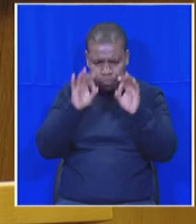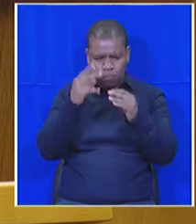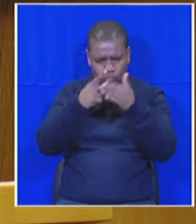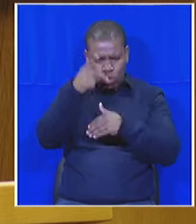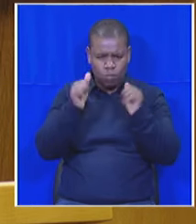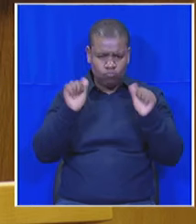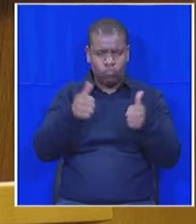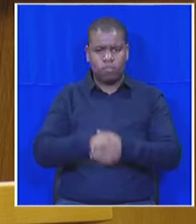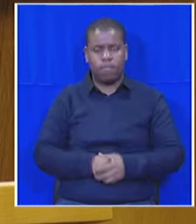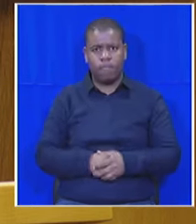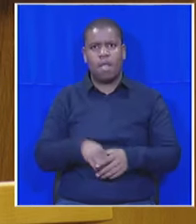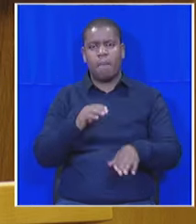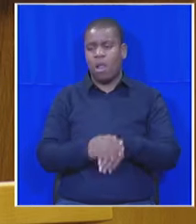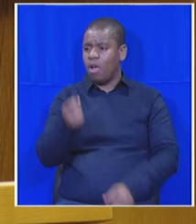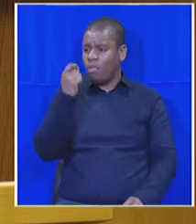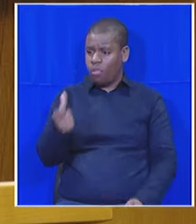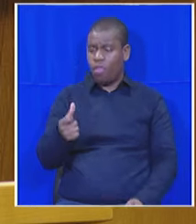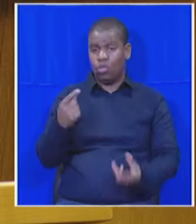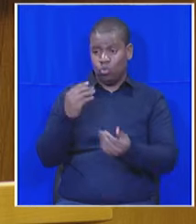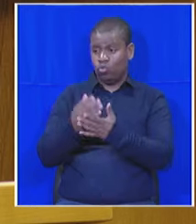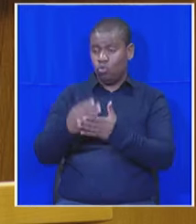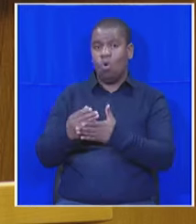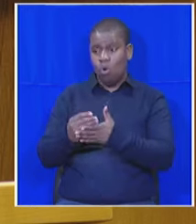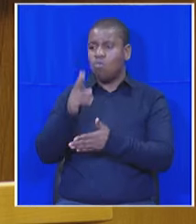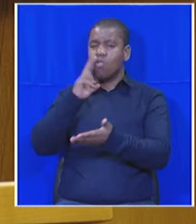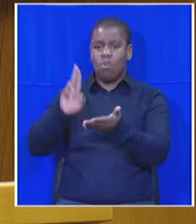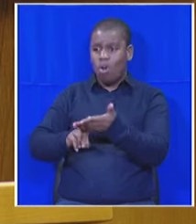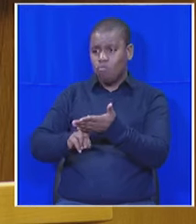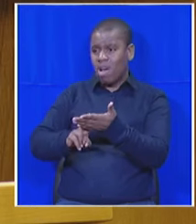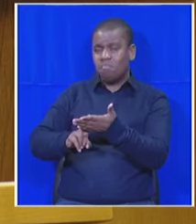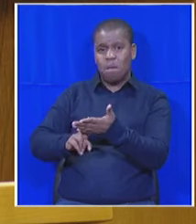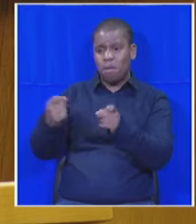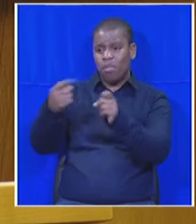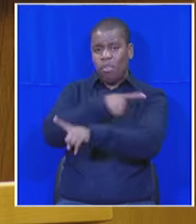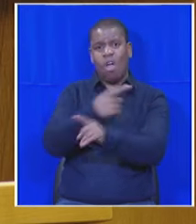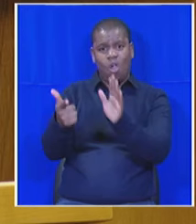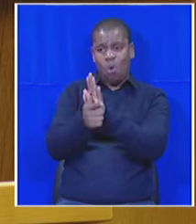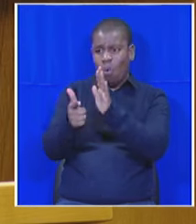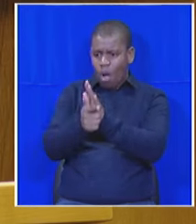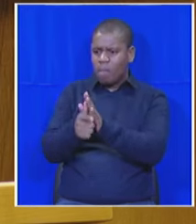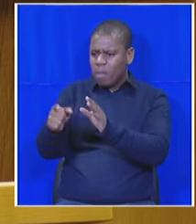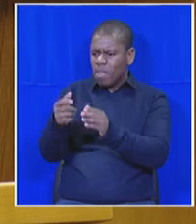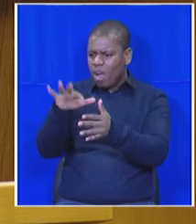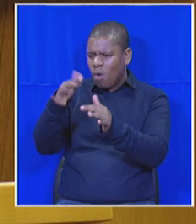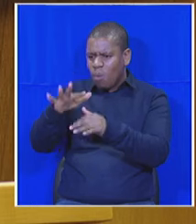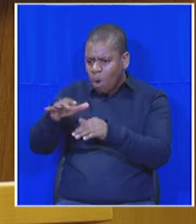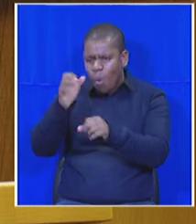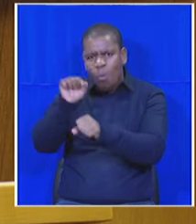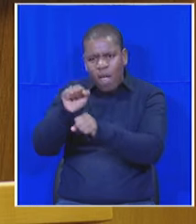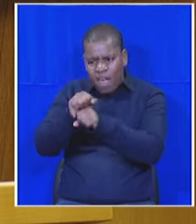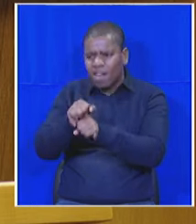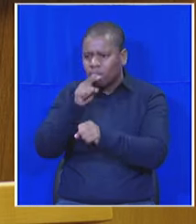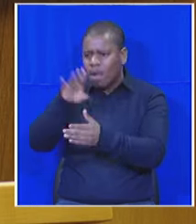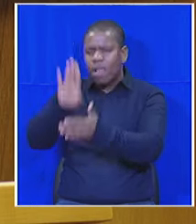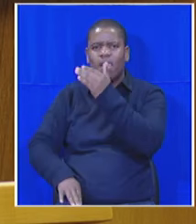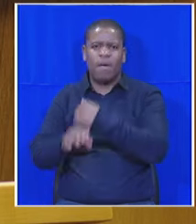projects. Very little is done to hold contractors who are guilty of shoddy work accountable. This budget does